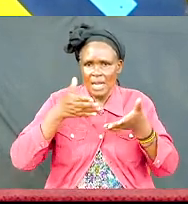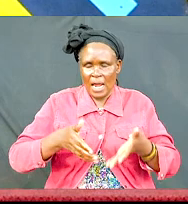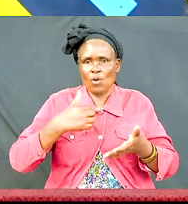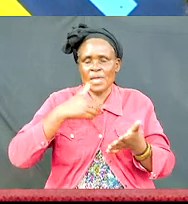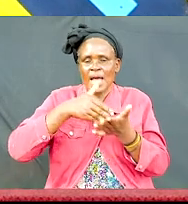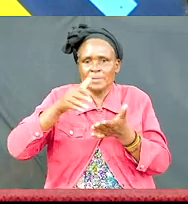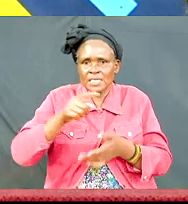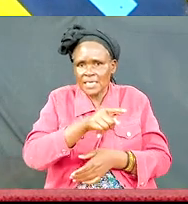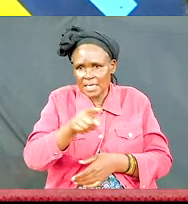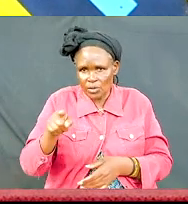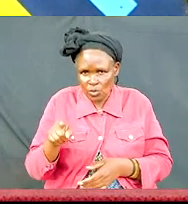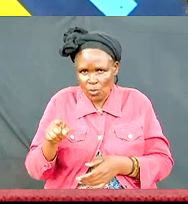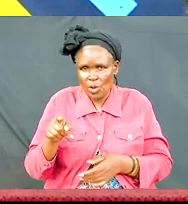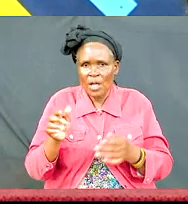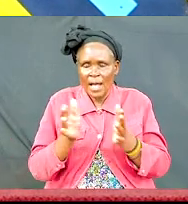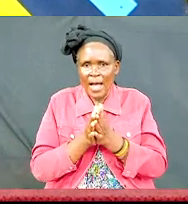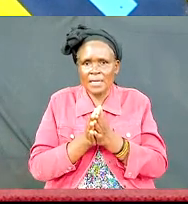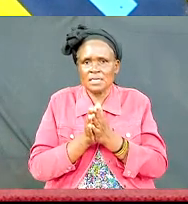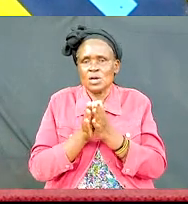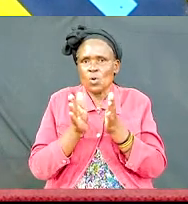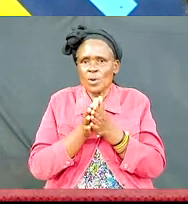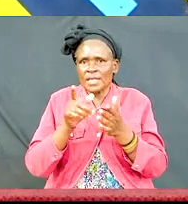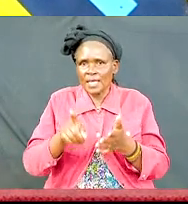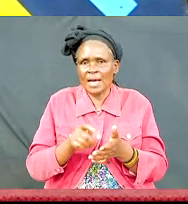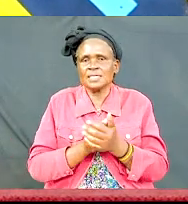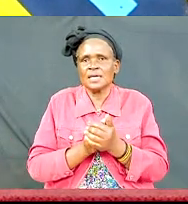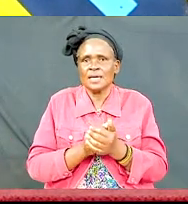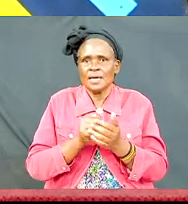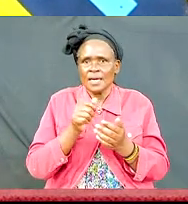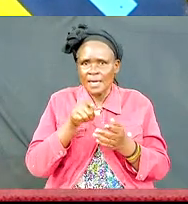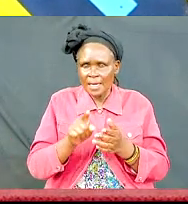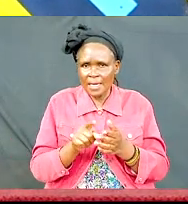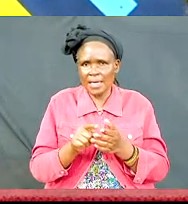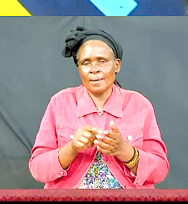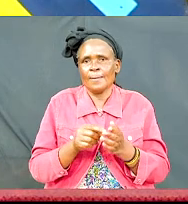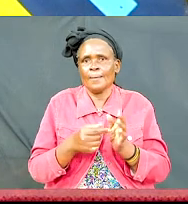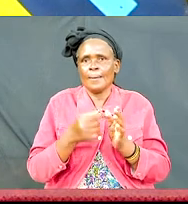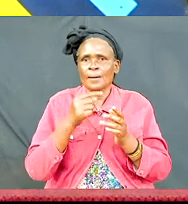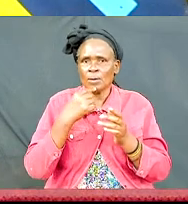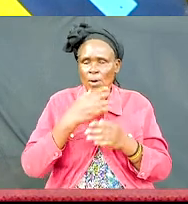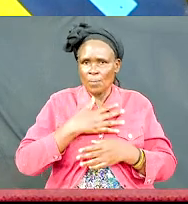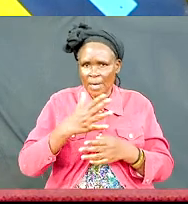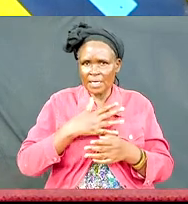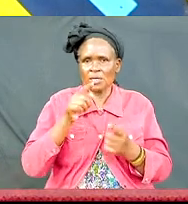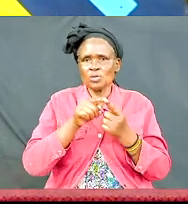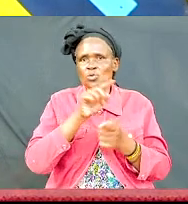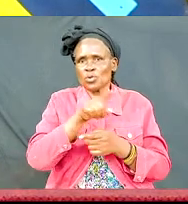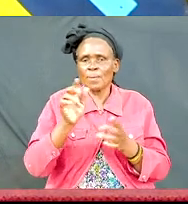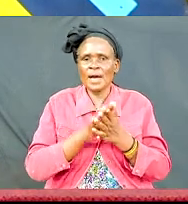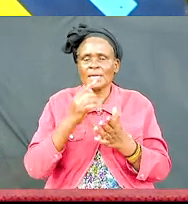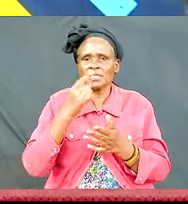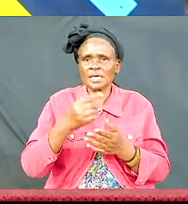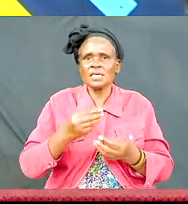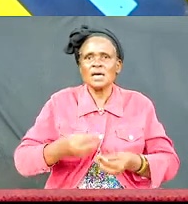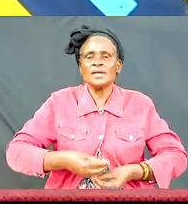you." And with that, he breathed into them and said, what? "Receive